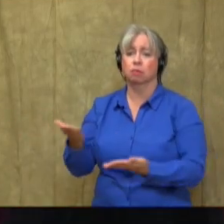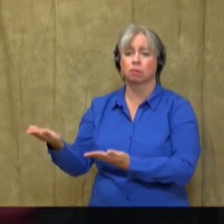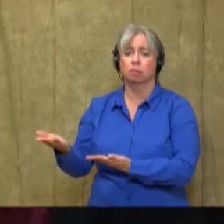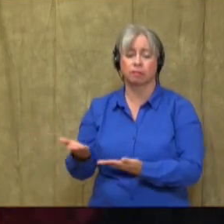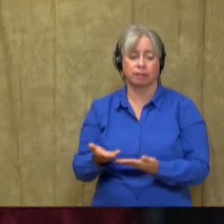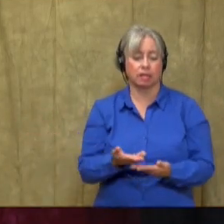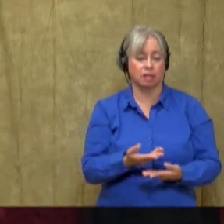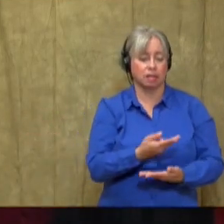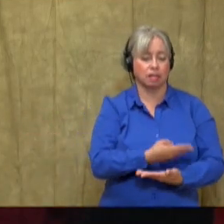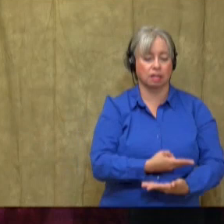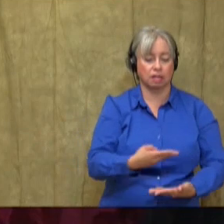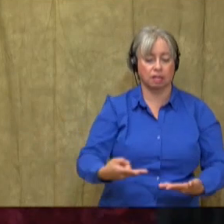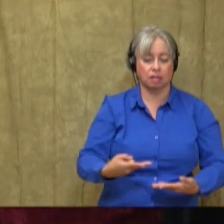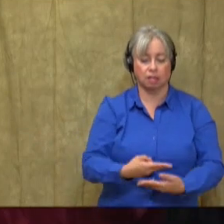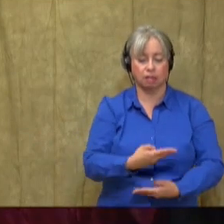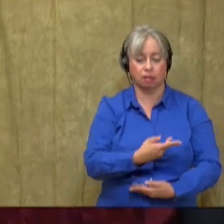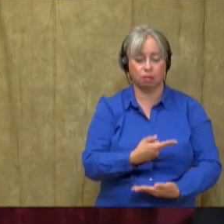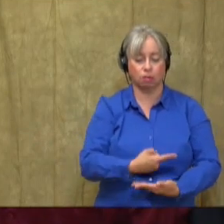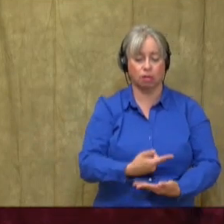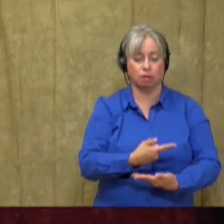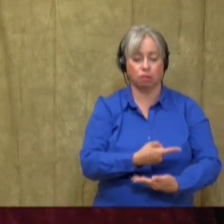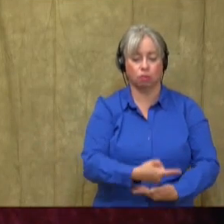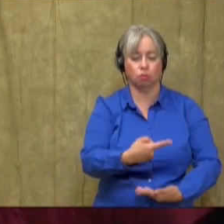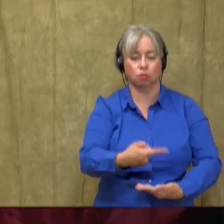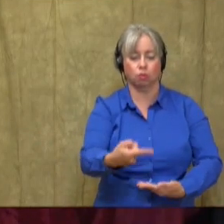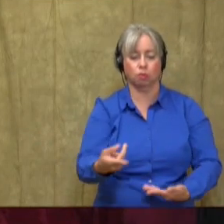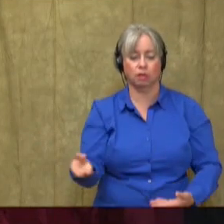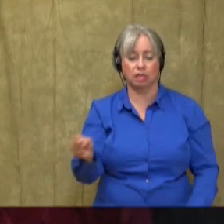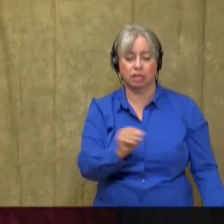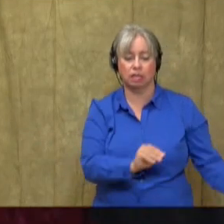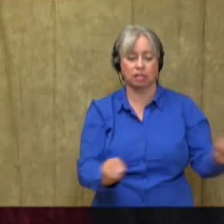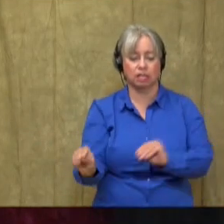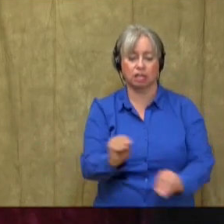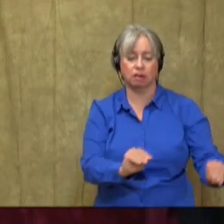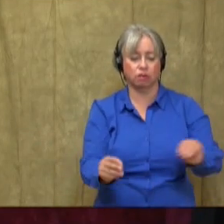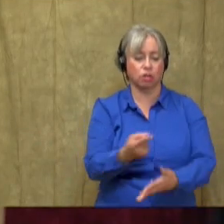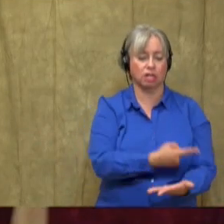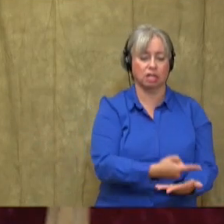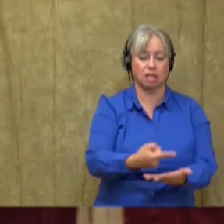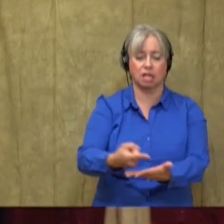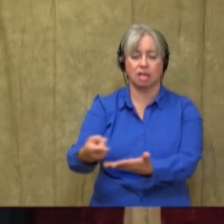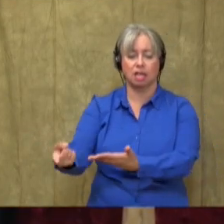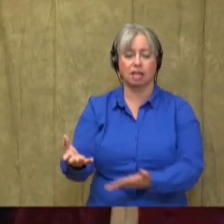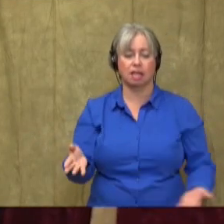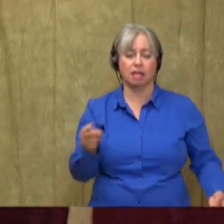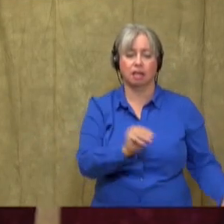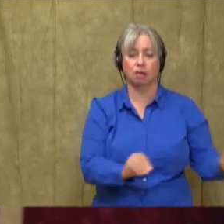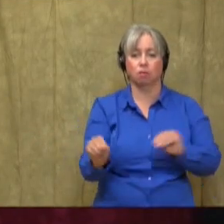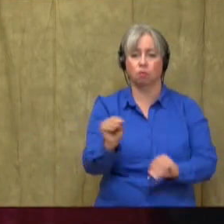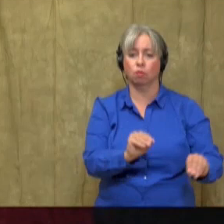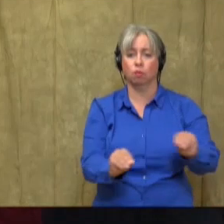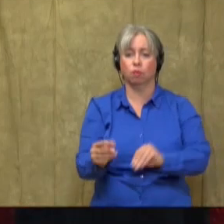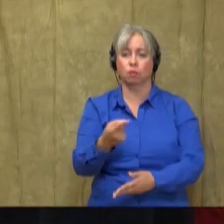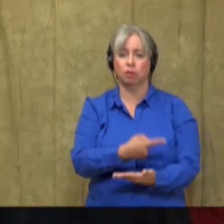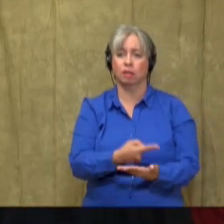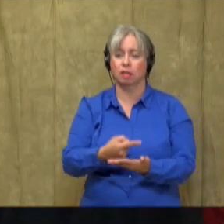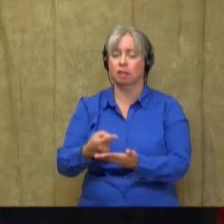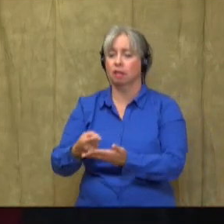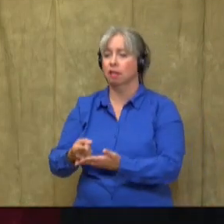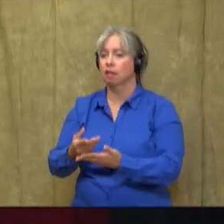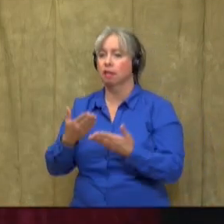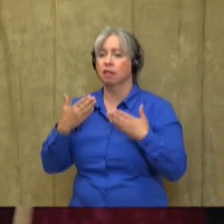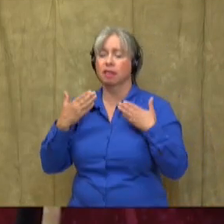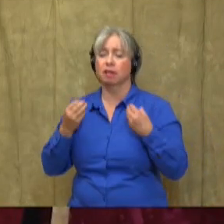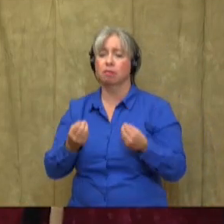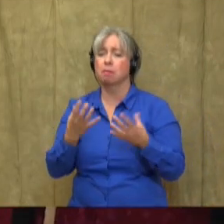layer of bodies, some dirt, another layer of bodies, some dirt, another layer, and some dirt, just to keep the bodies. The body count was horrible